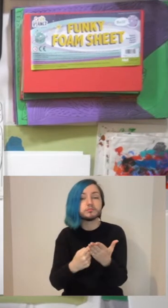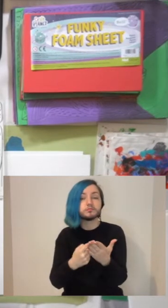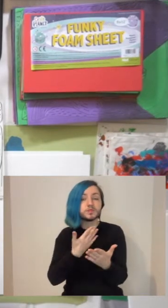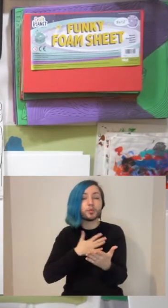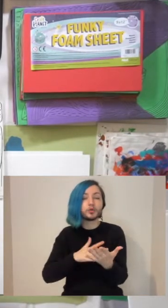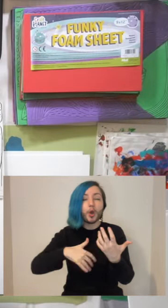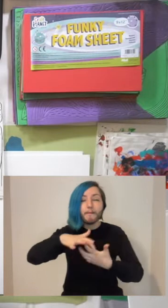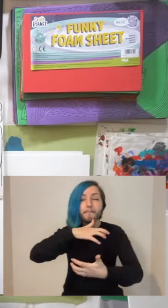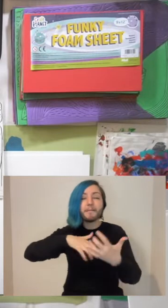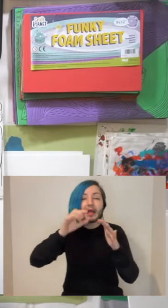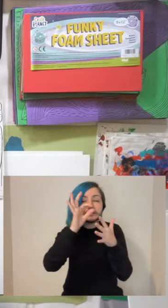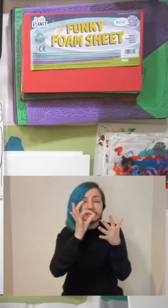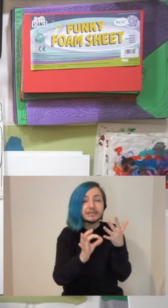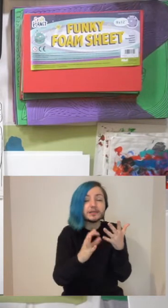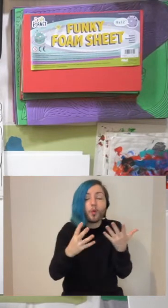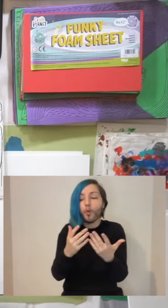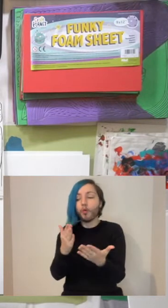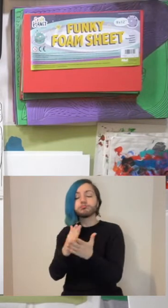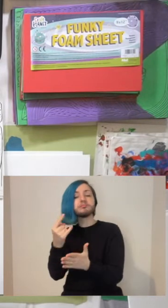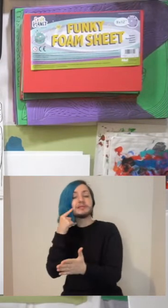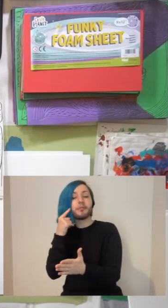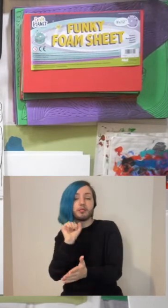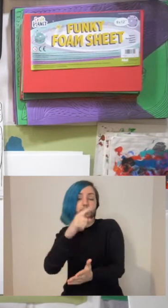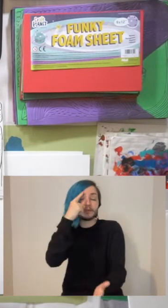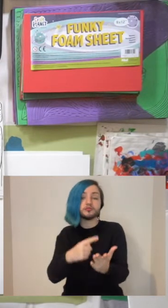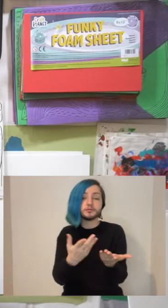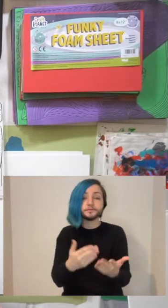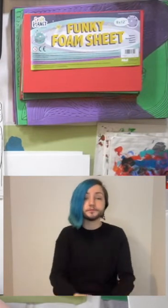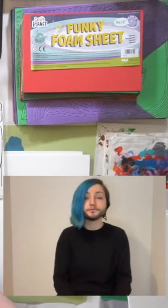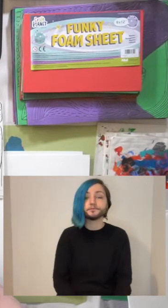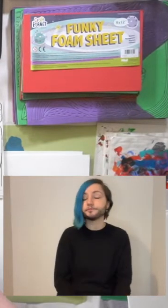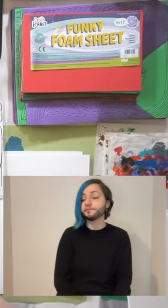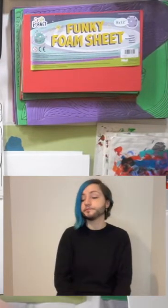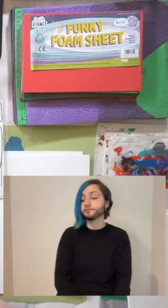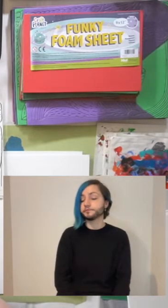of intricate or simple you want it to become.